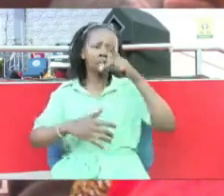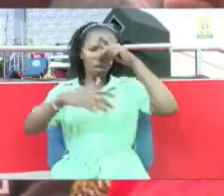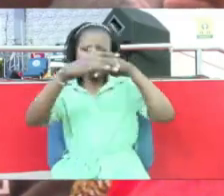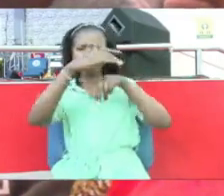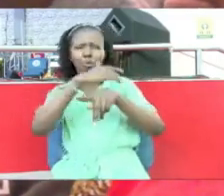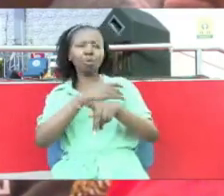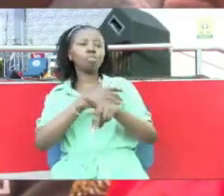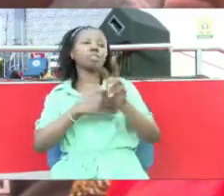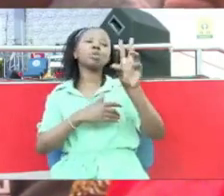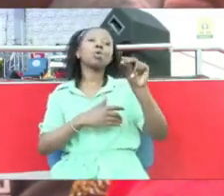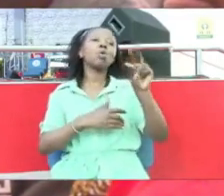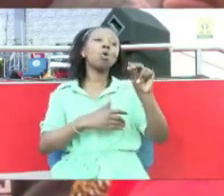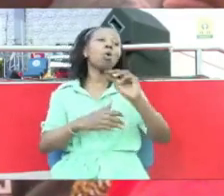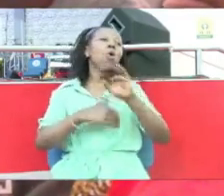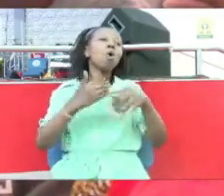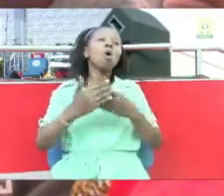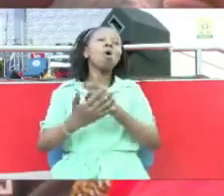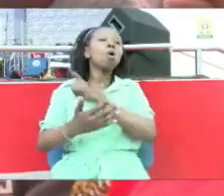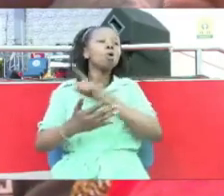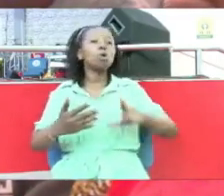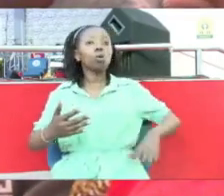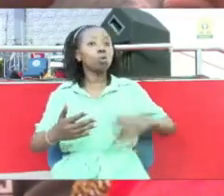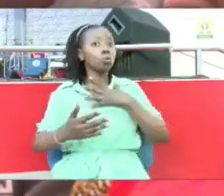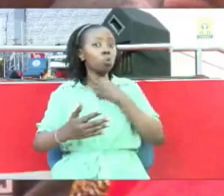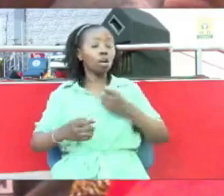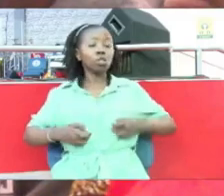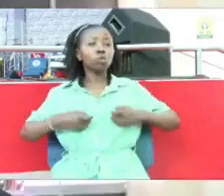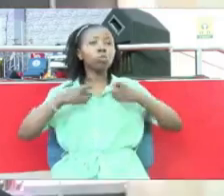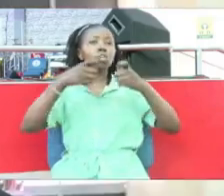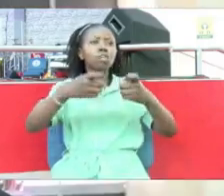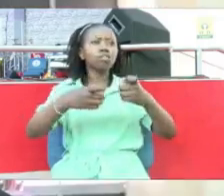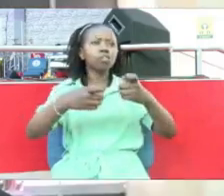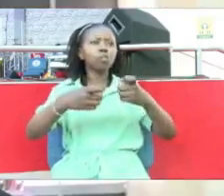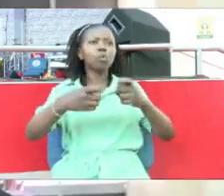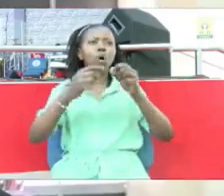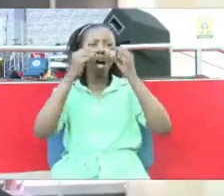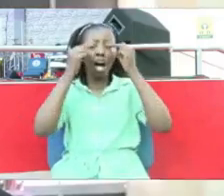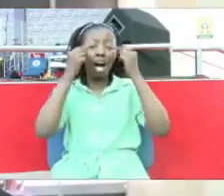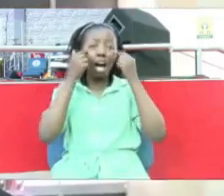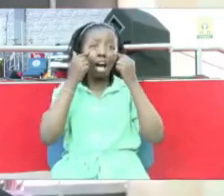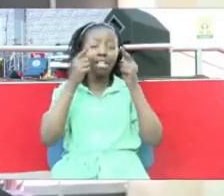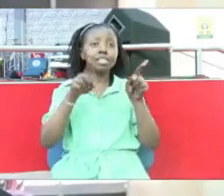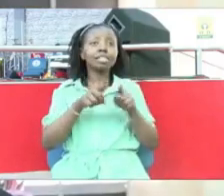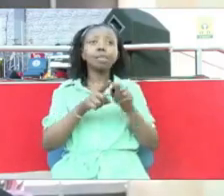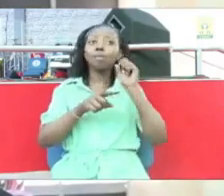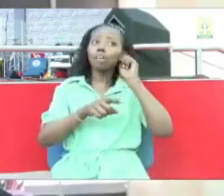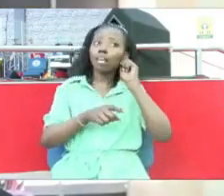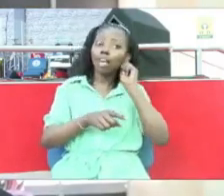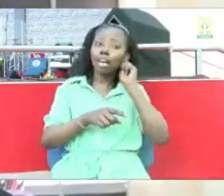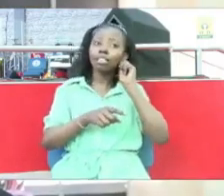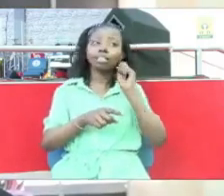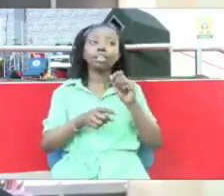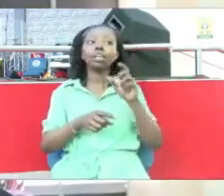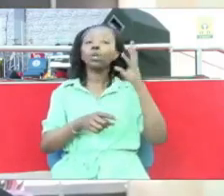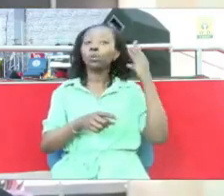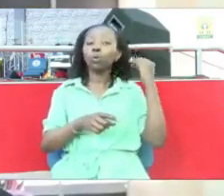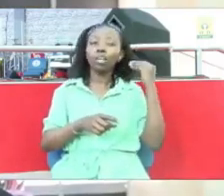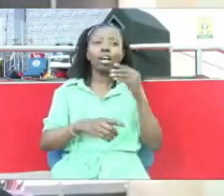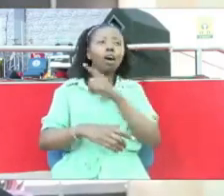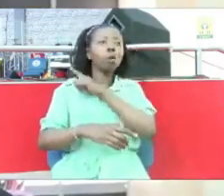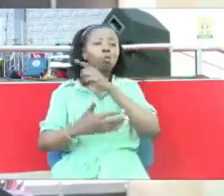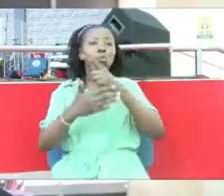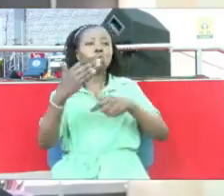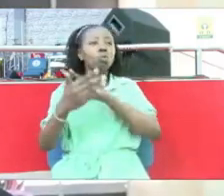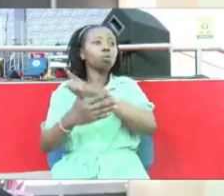you, or that the Lord will give you eyes that see and ears that hear. Na kupe changamoto ya kwamba wakati huu nyakati